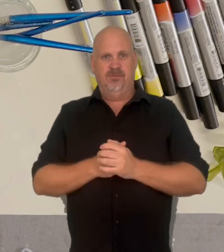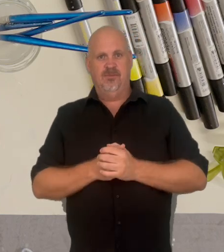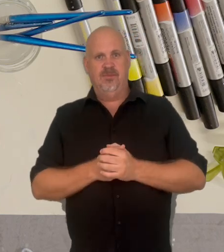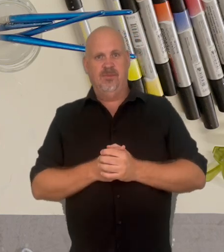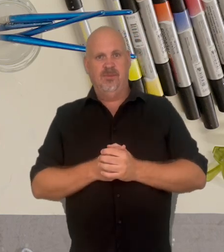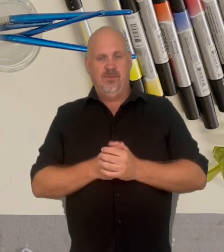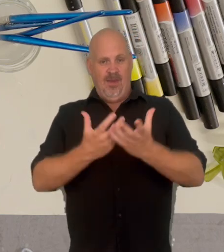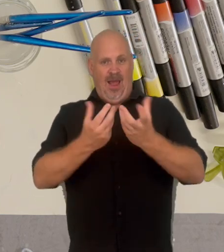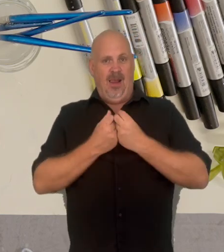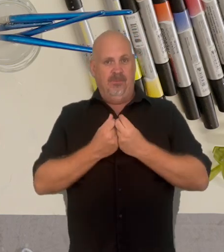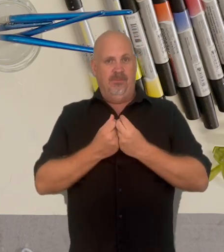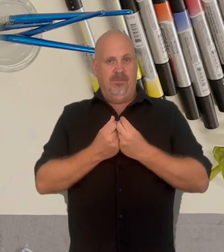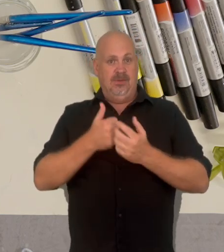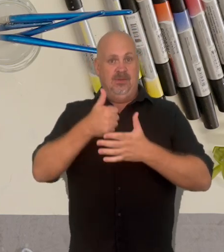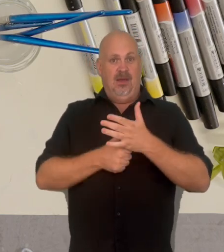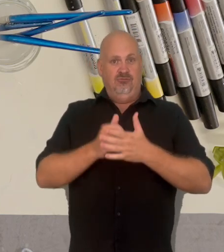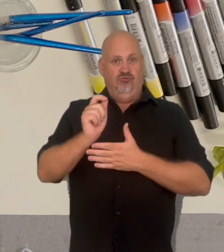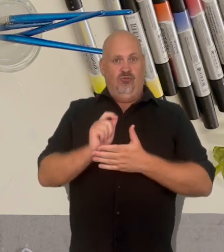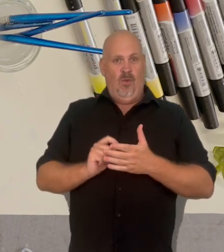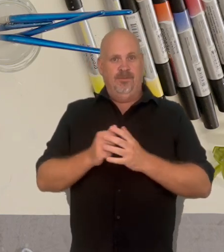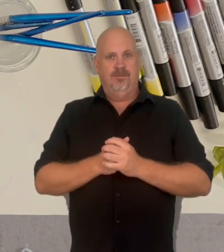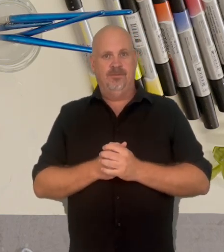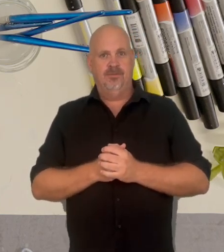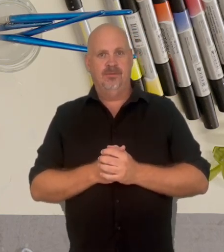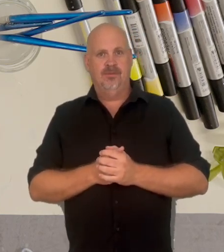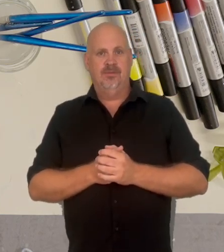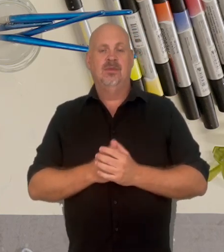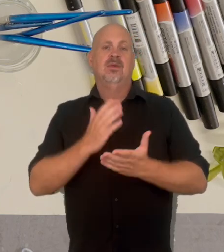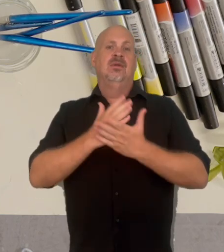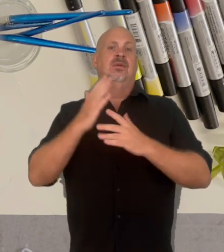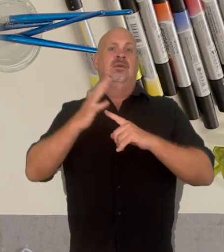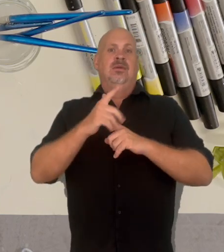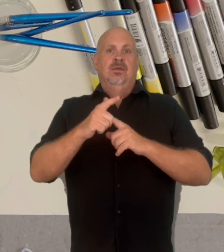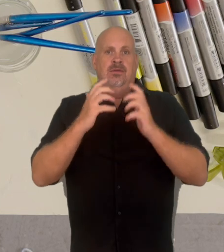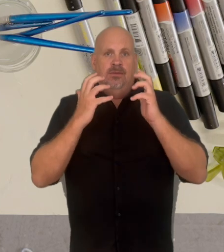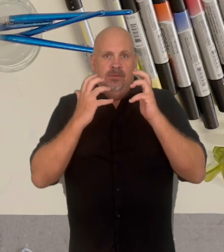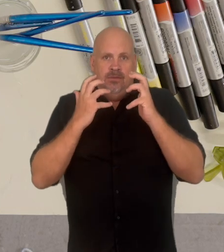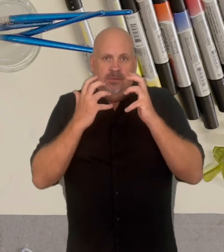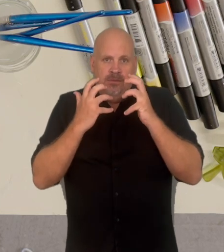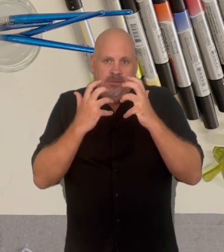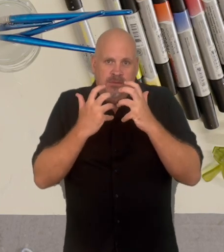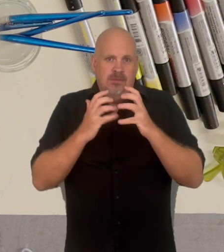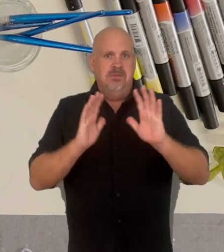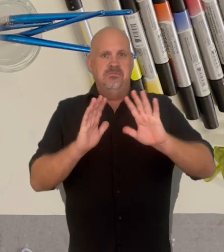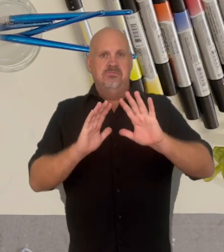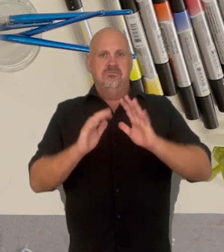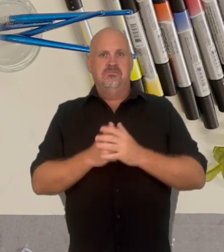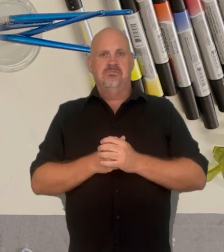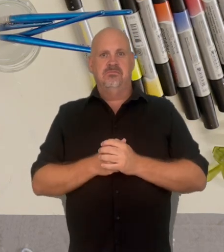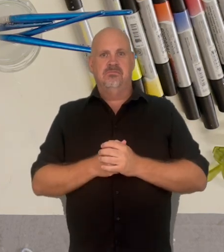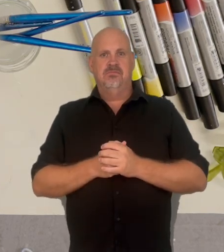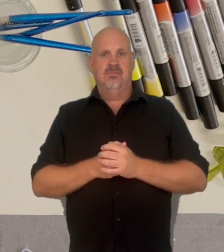drawing. So the key thing is not to get too precious about them, okay? Because they're most likely they're going to end up in the bin pretty